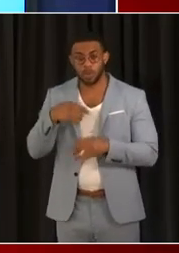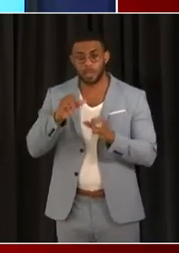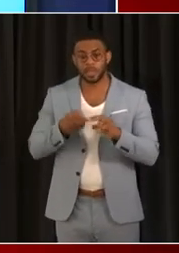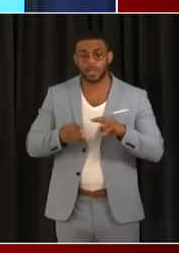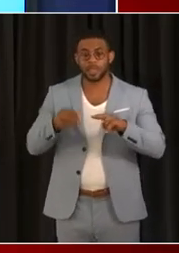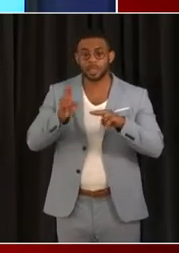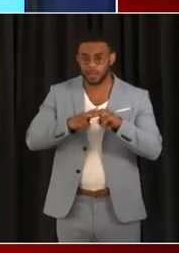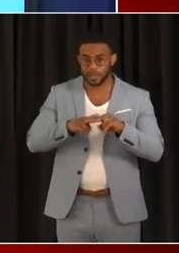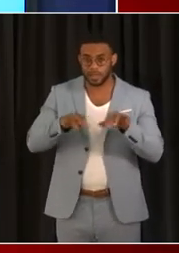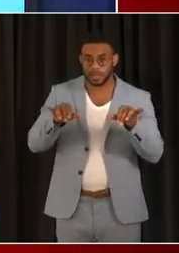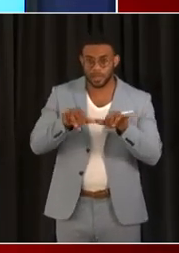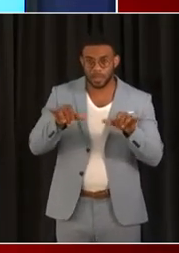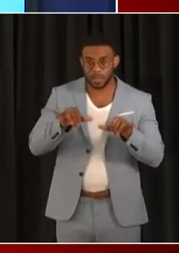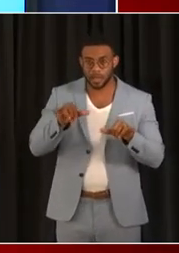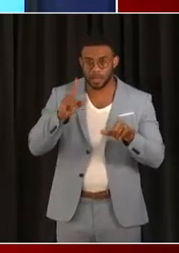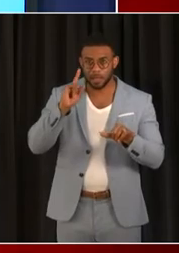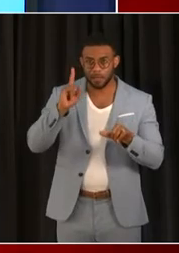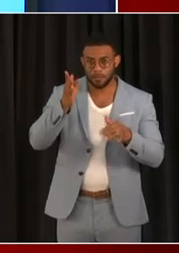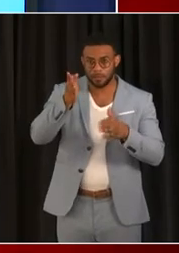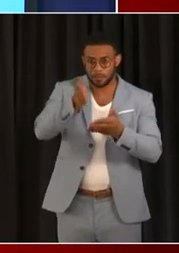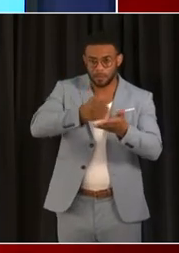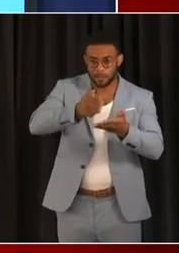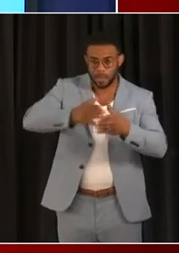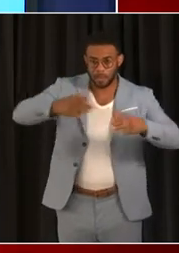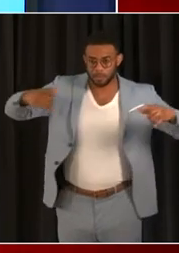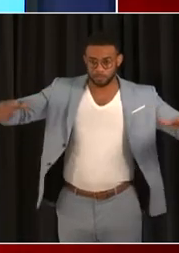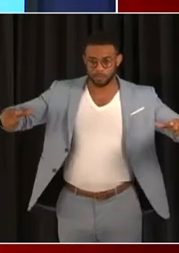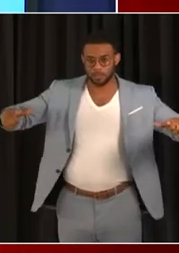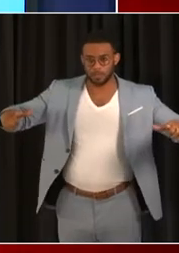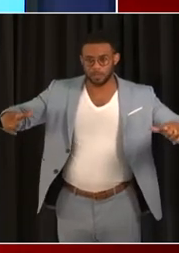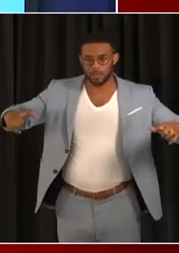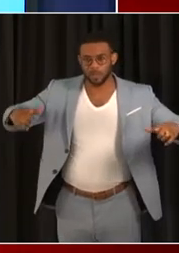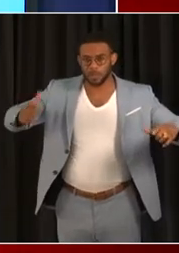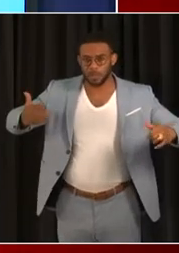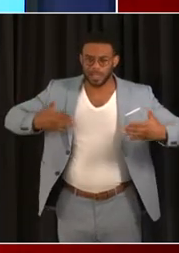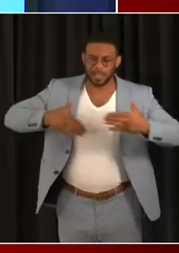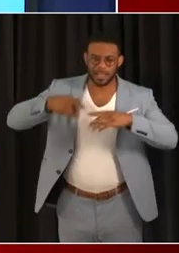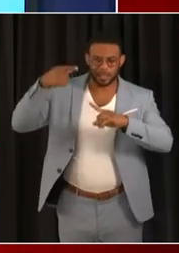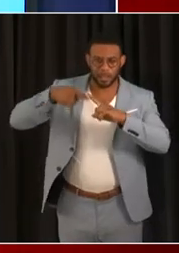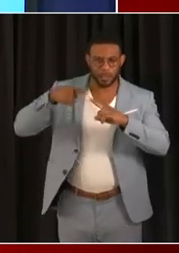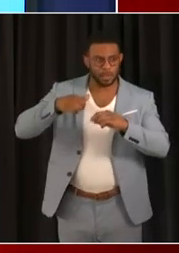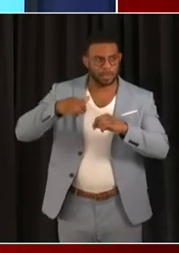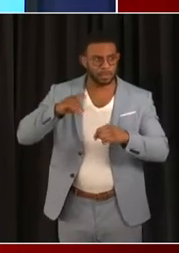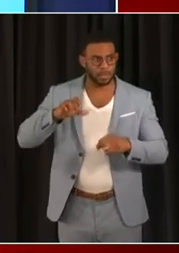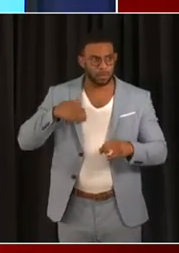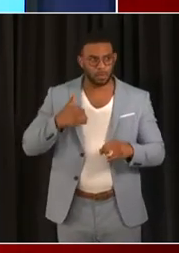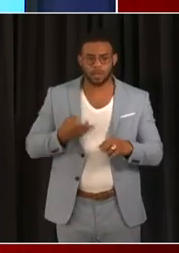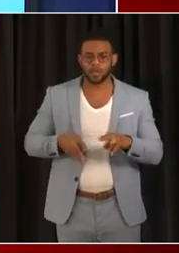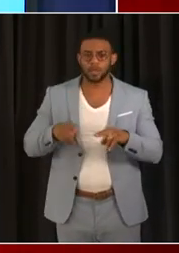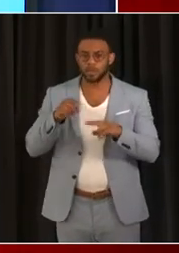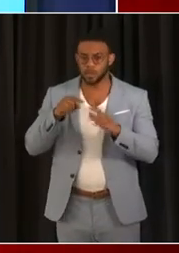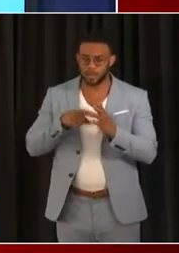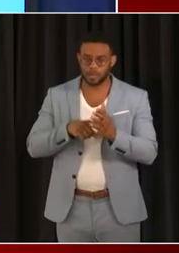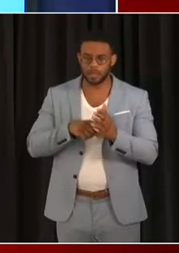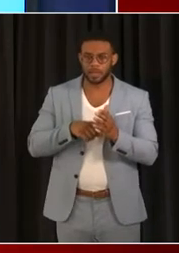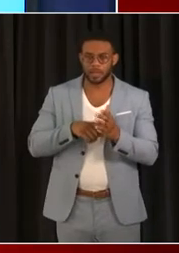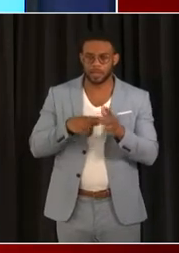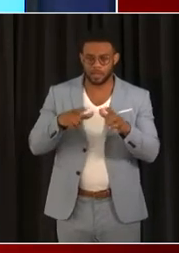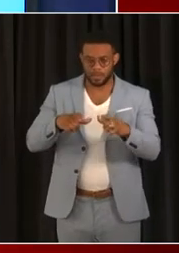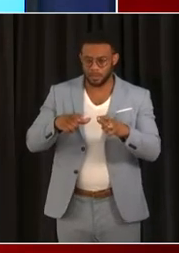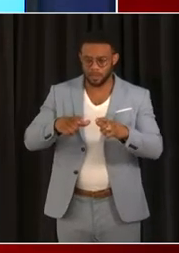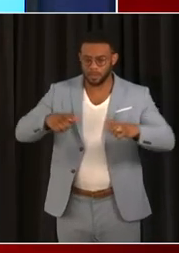we can increase the size of the proverbial pie. And we've got to get to that point in the District of Columbia where we're increasing the size of the proverbial